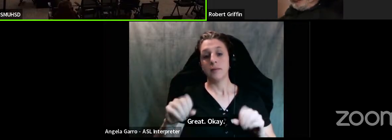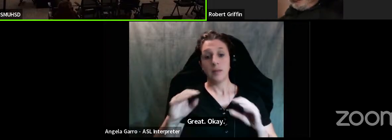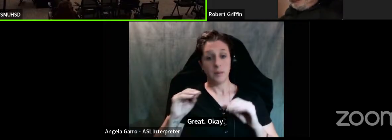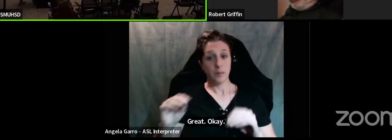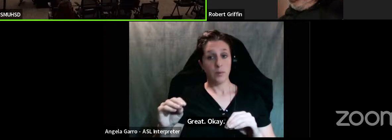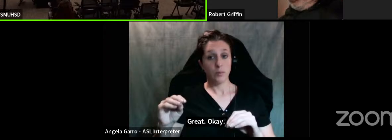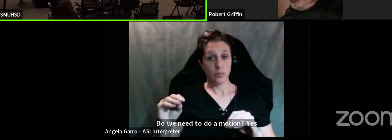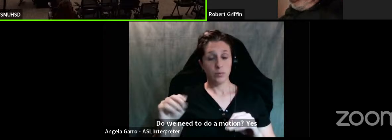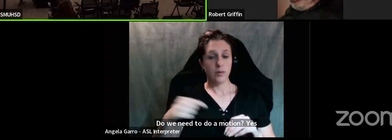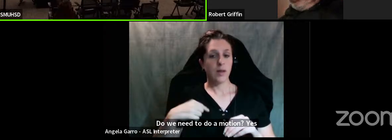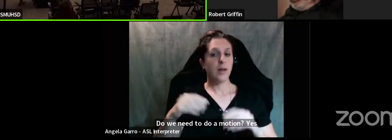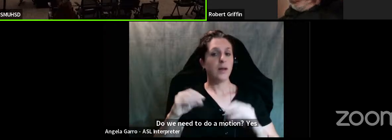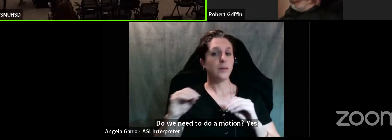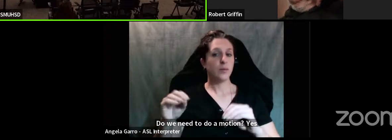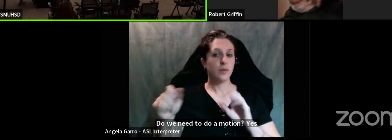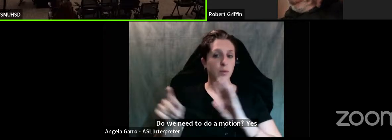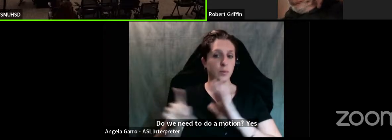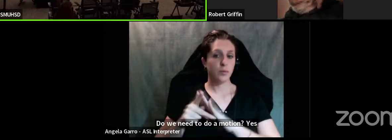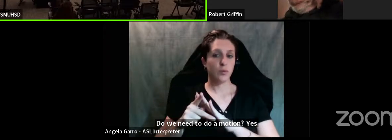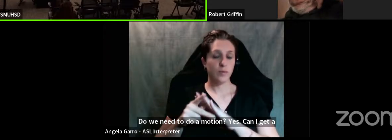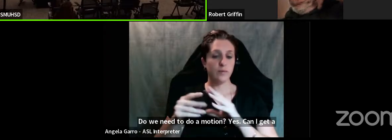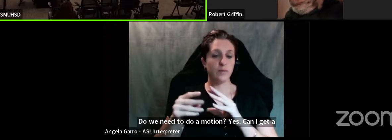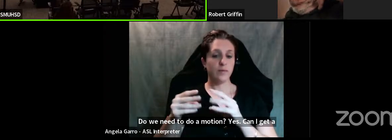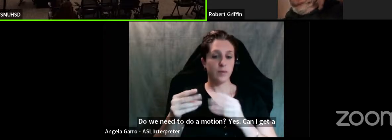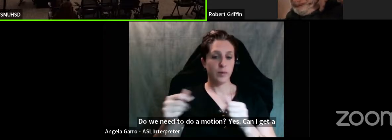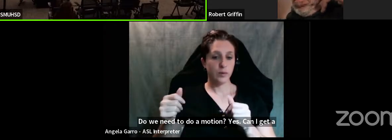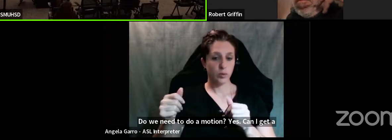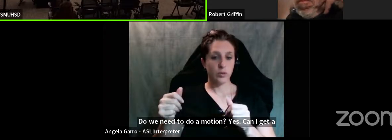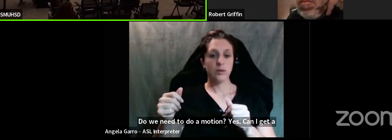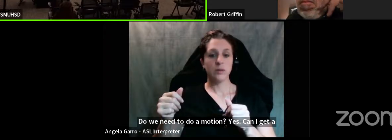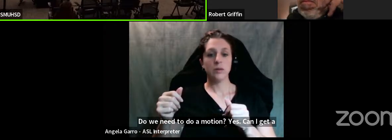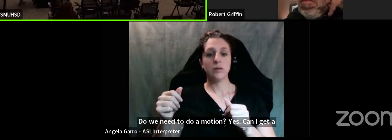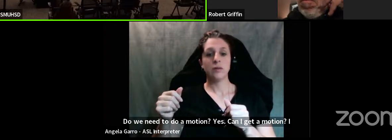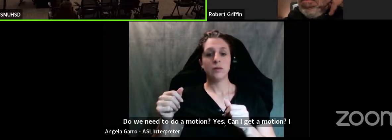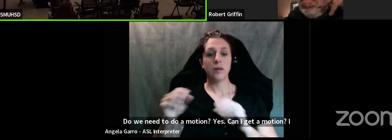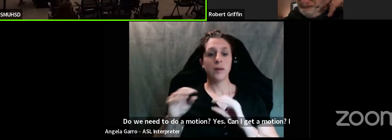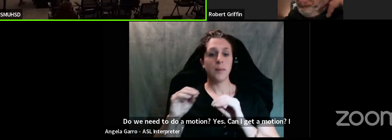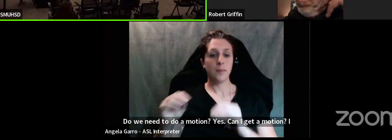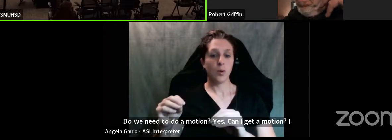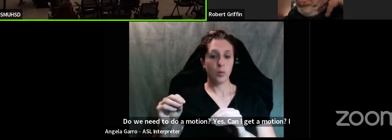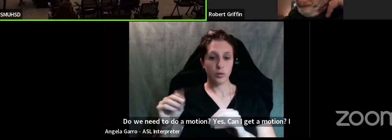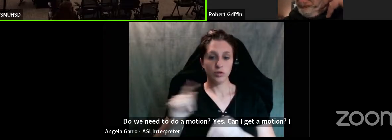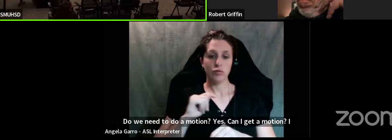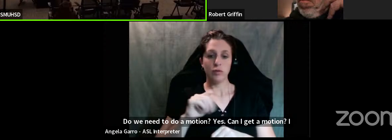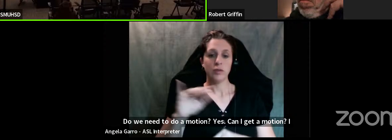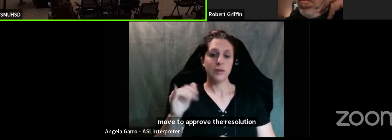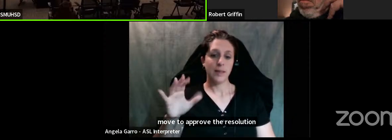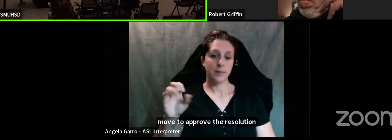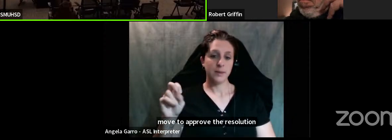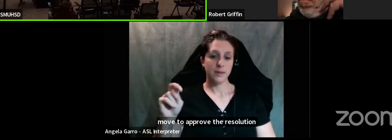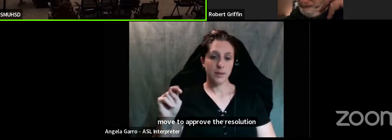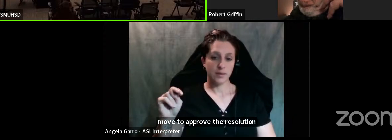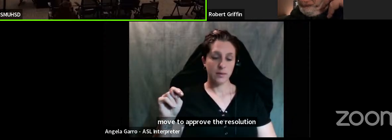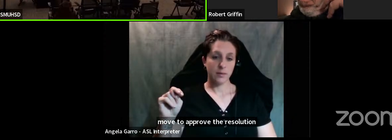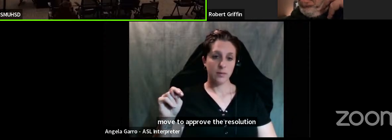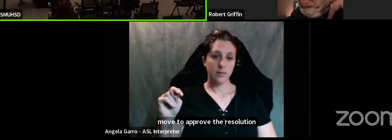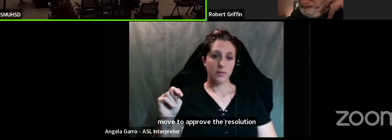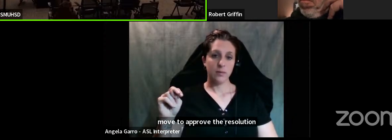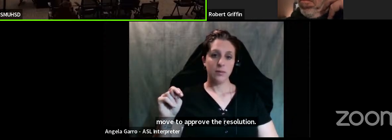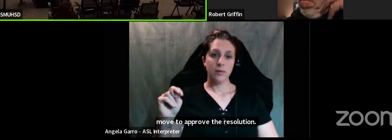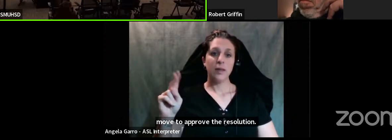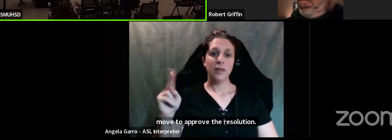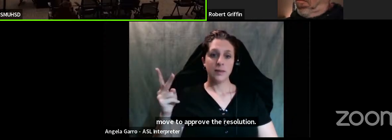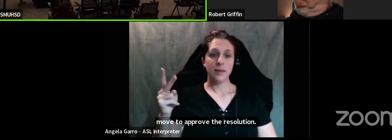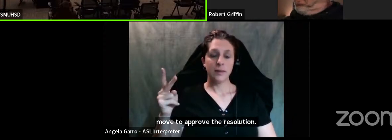motion? I move to approve the resolution. Okay. A motion by Trustee Jacobson. I'll second